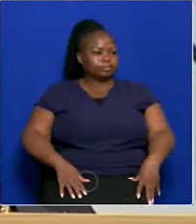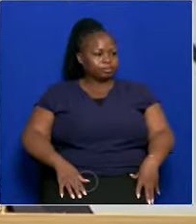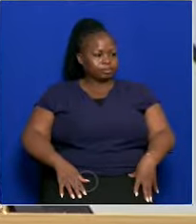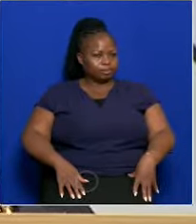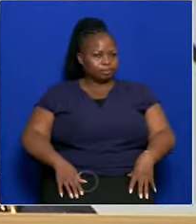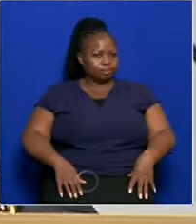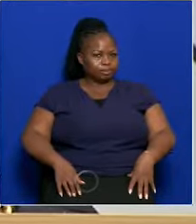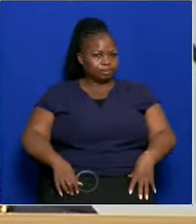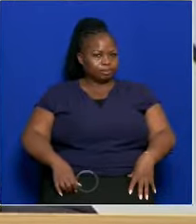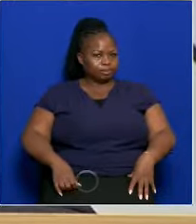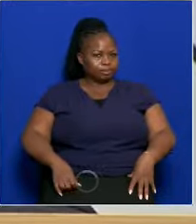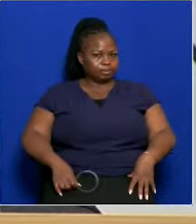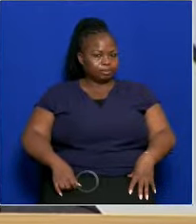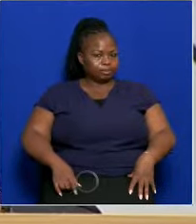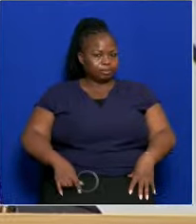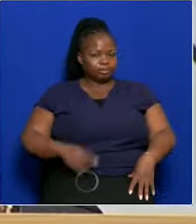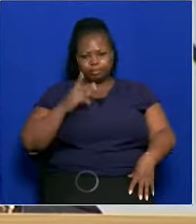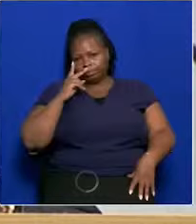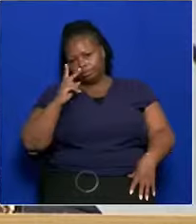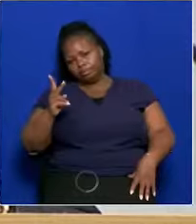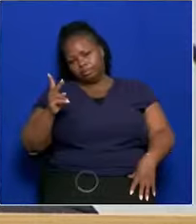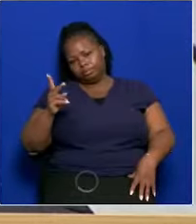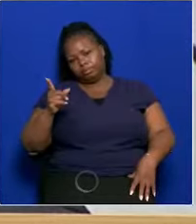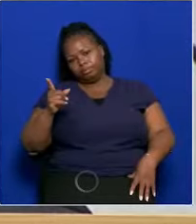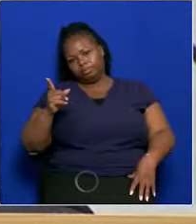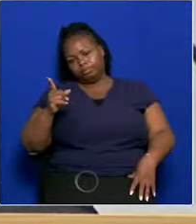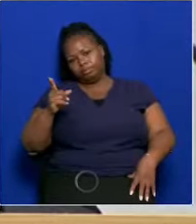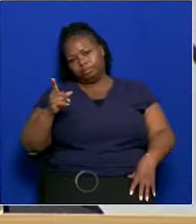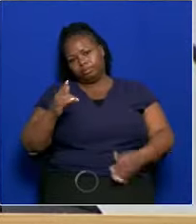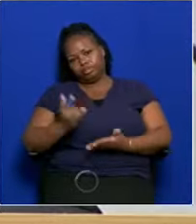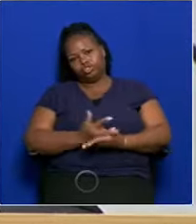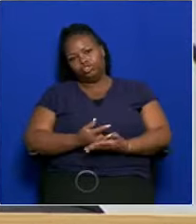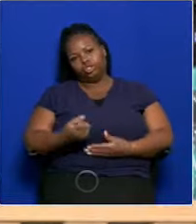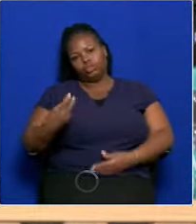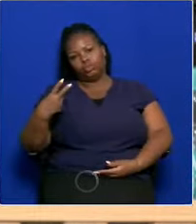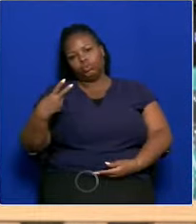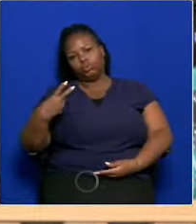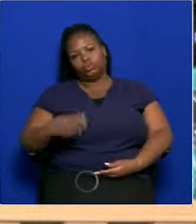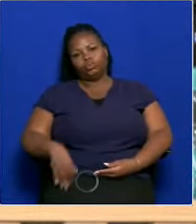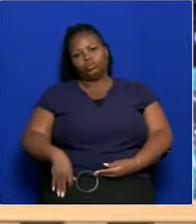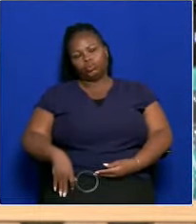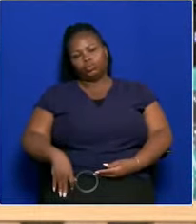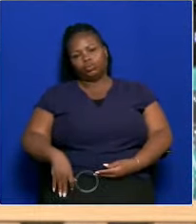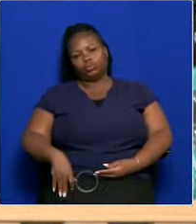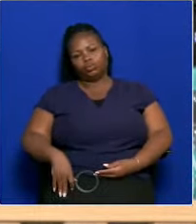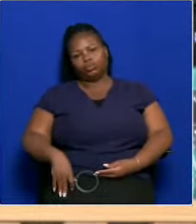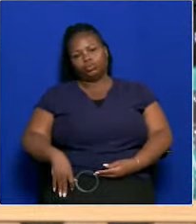You'll see at chat 2 and